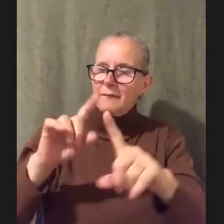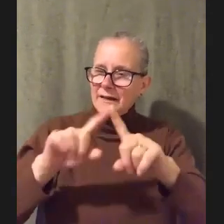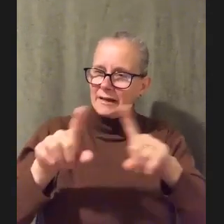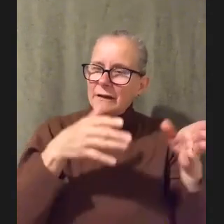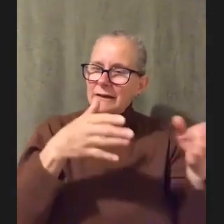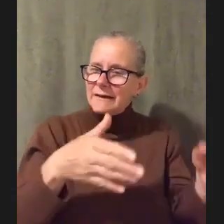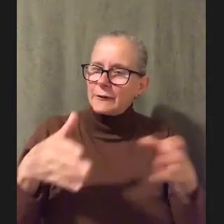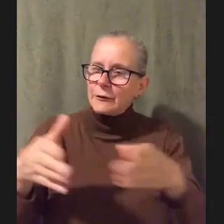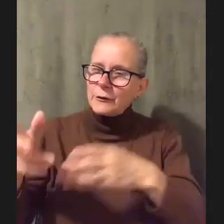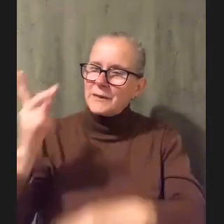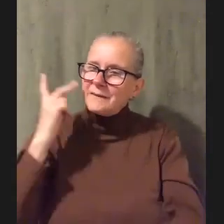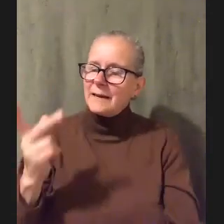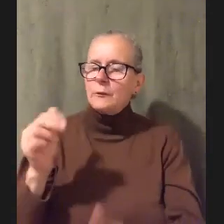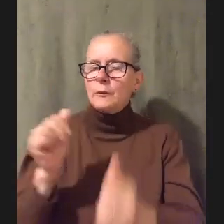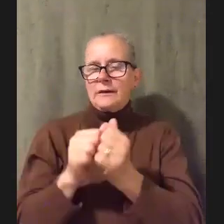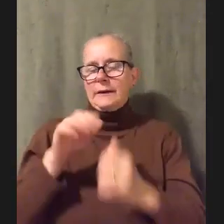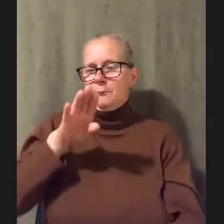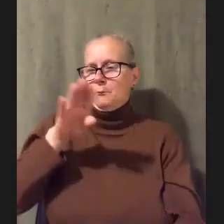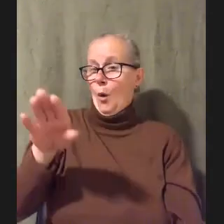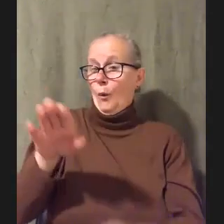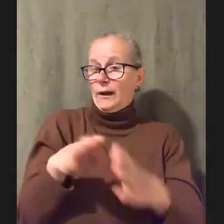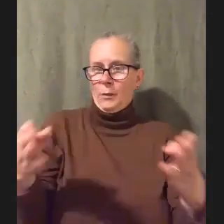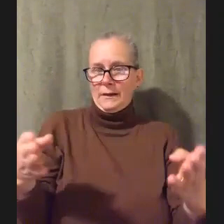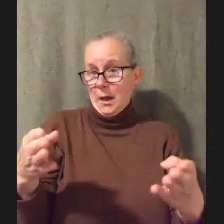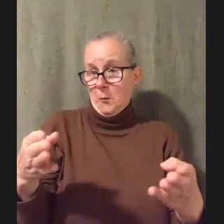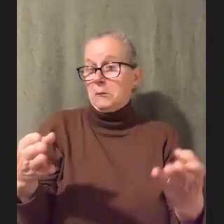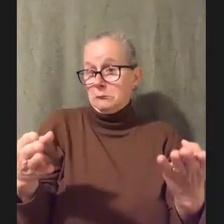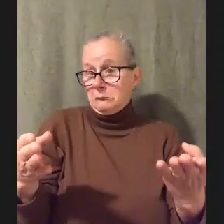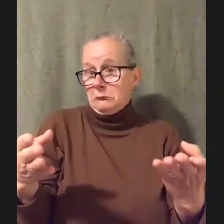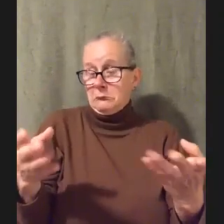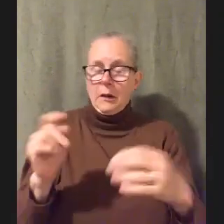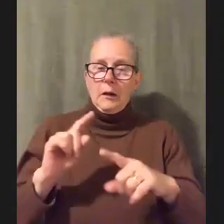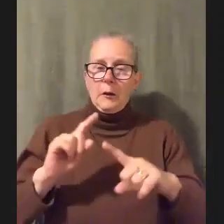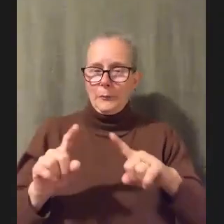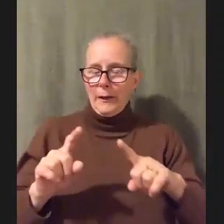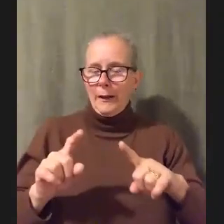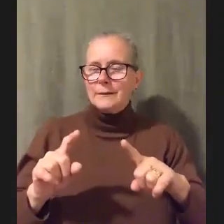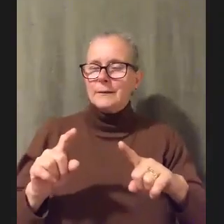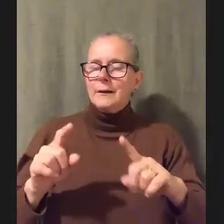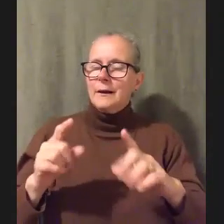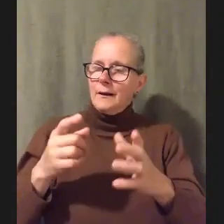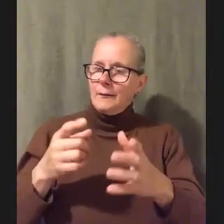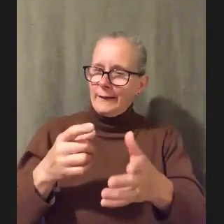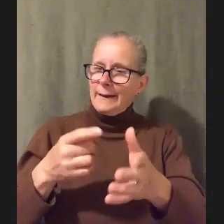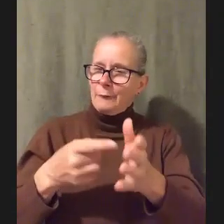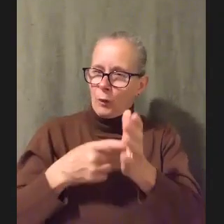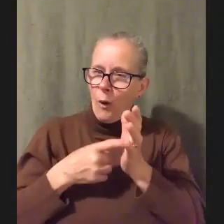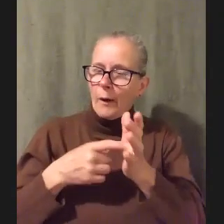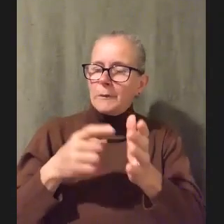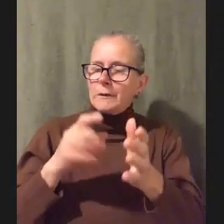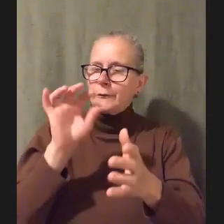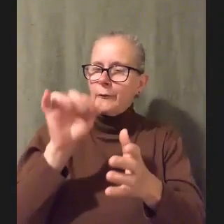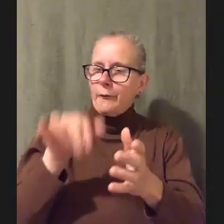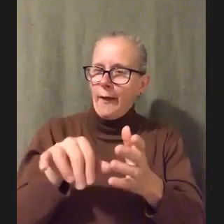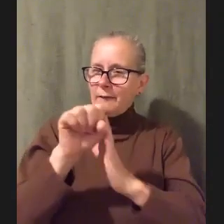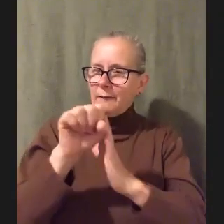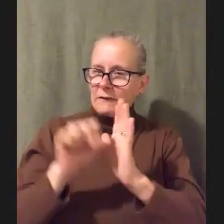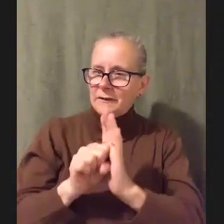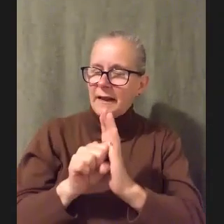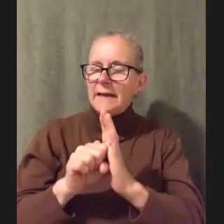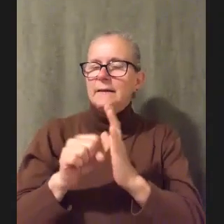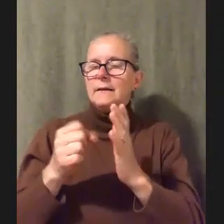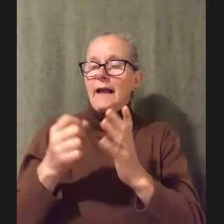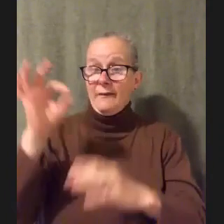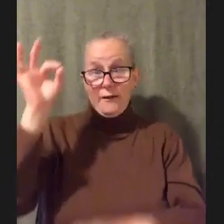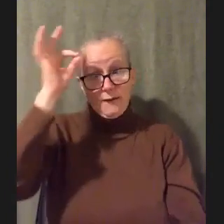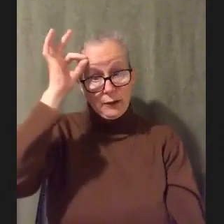bit with Boeing opening up, but the criteria that have been laid out at the state level and even the federal